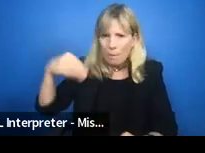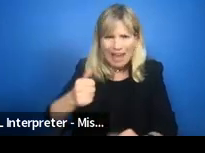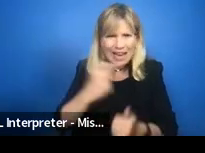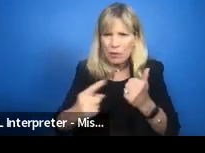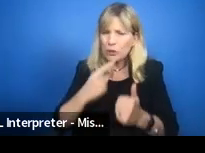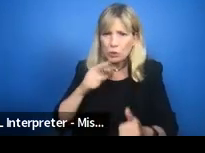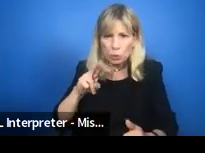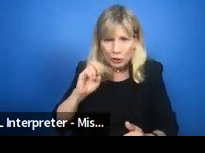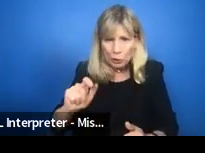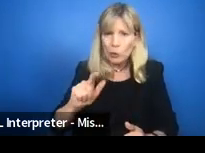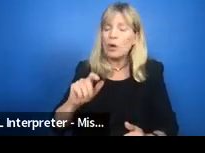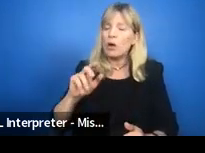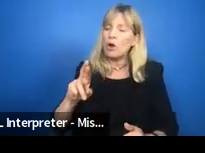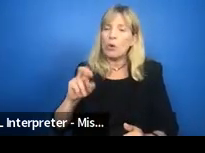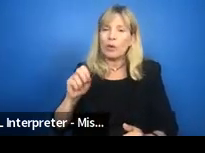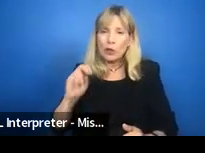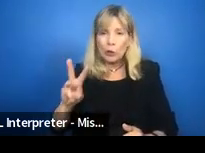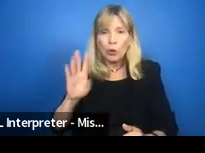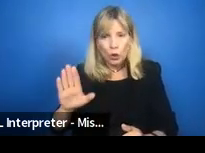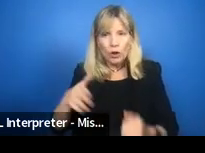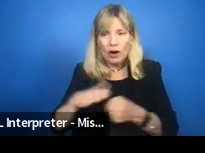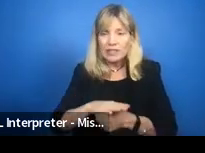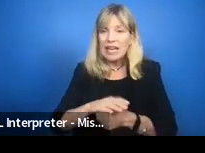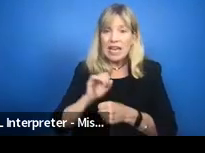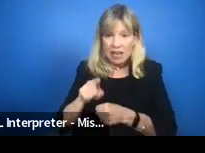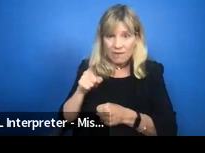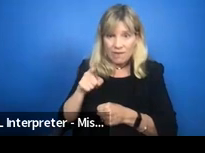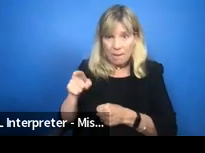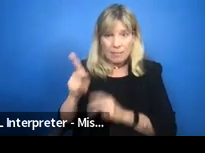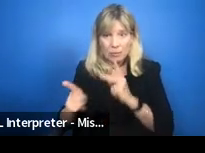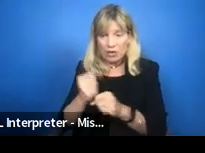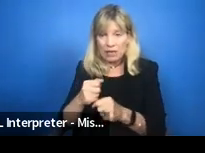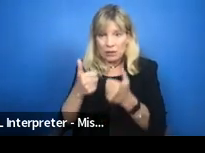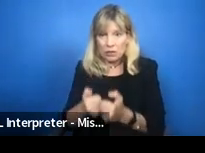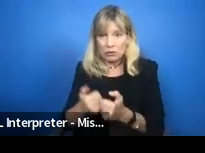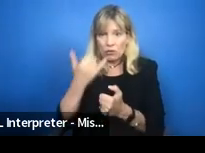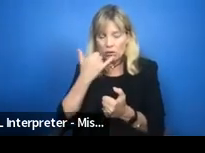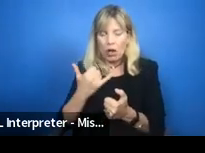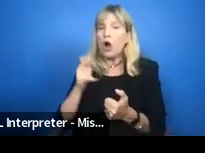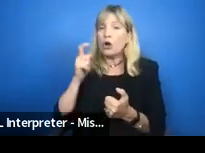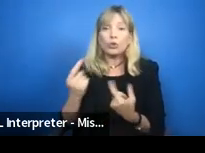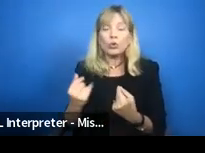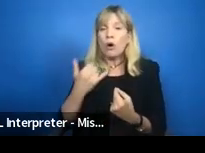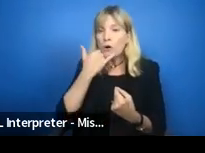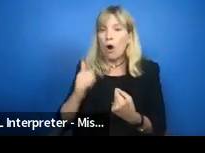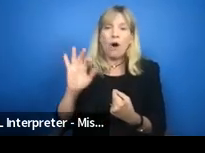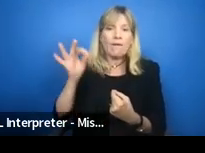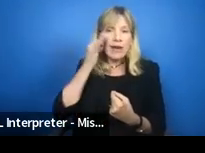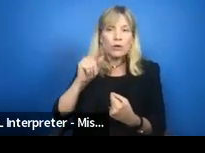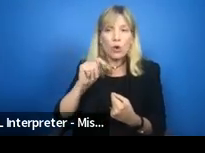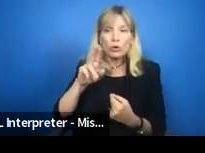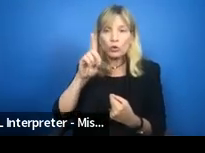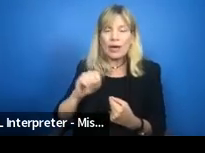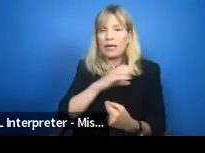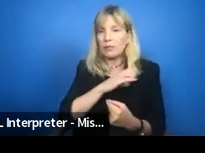renew your coverage. Consumers who get these text messages or phone calls should contact either the Federal Trade Commission or